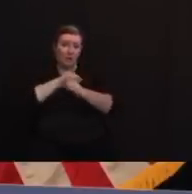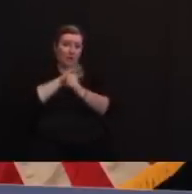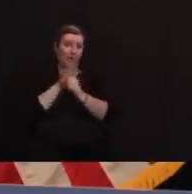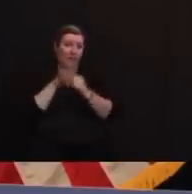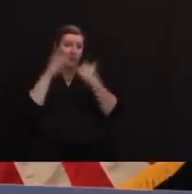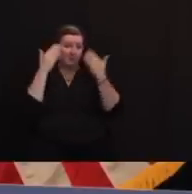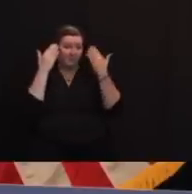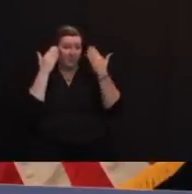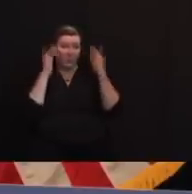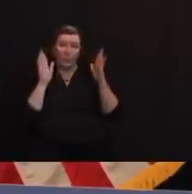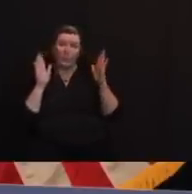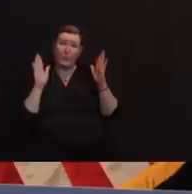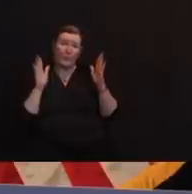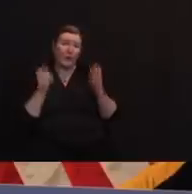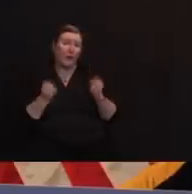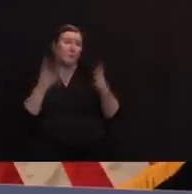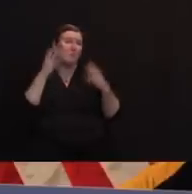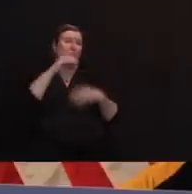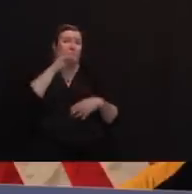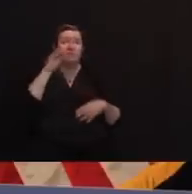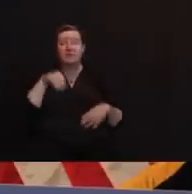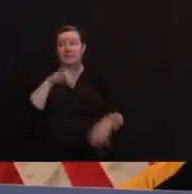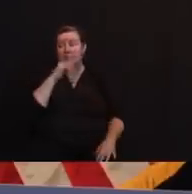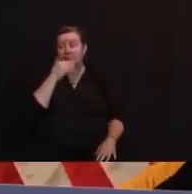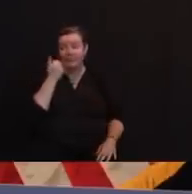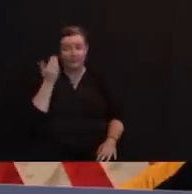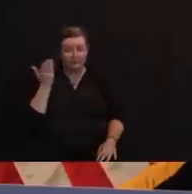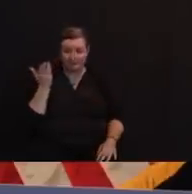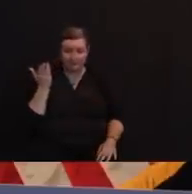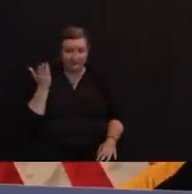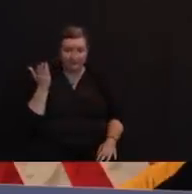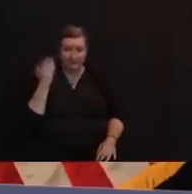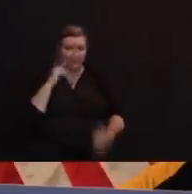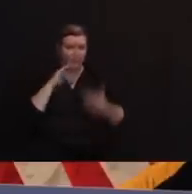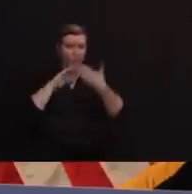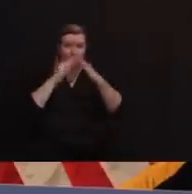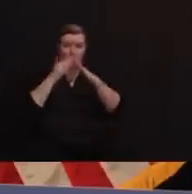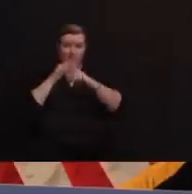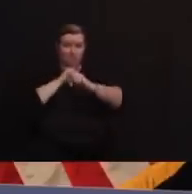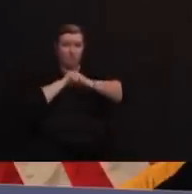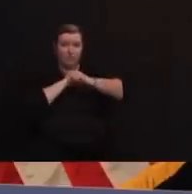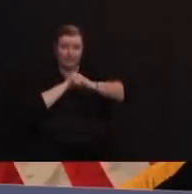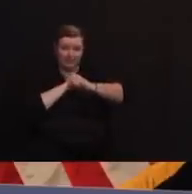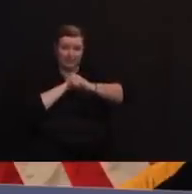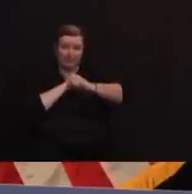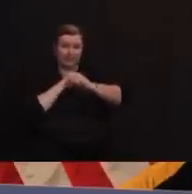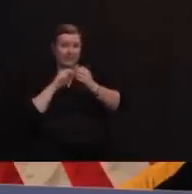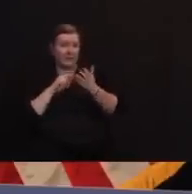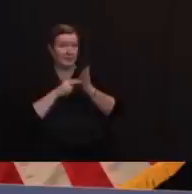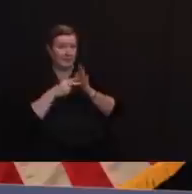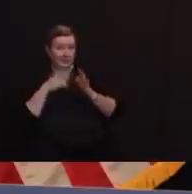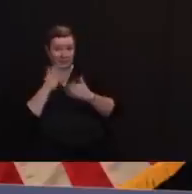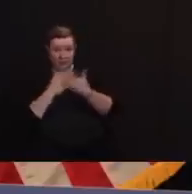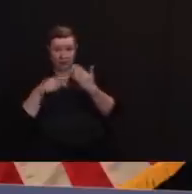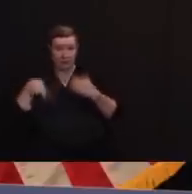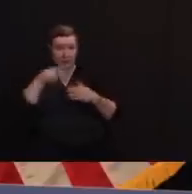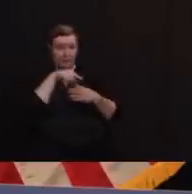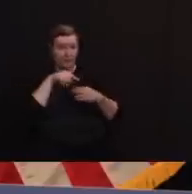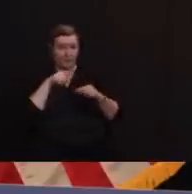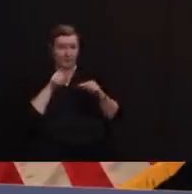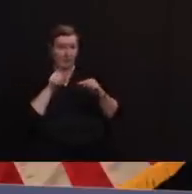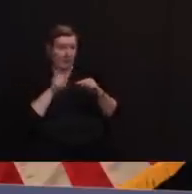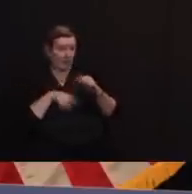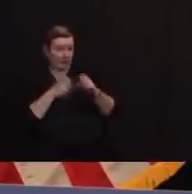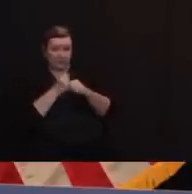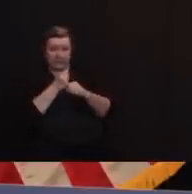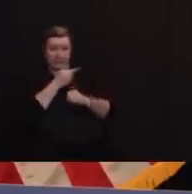of community protection is needed so that those who don't get vaccinated, whether because medically they